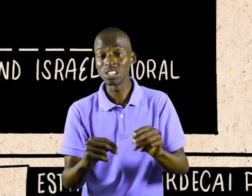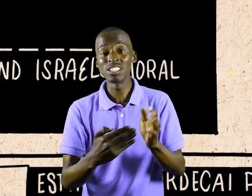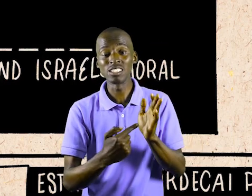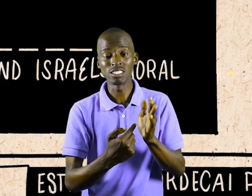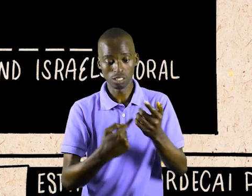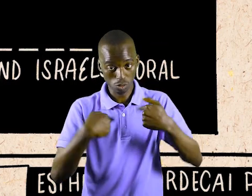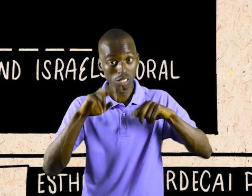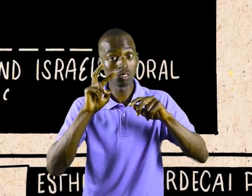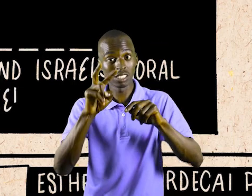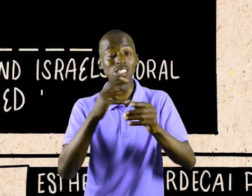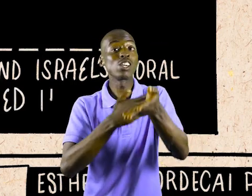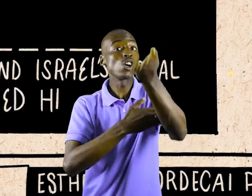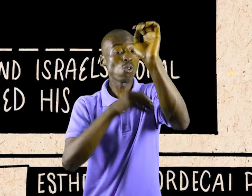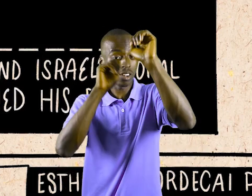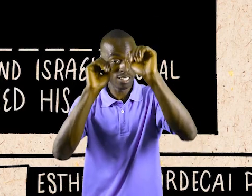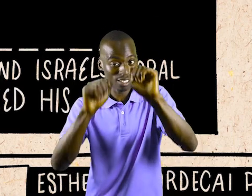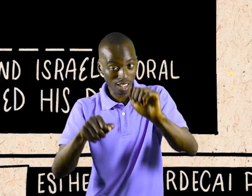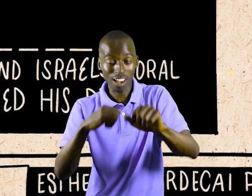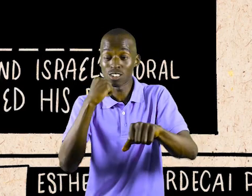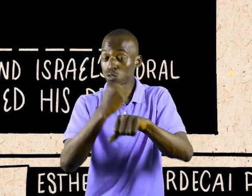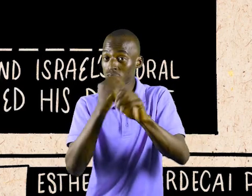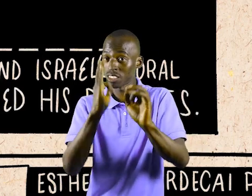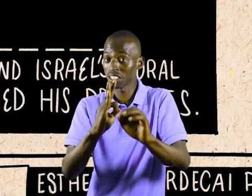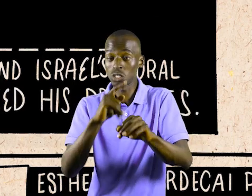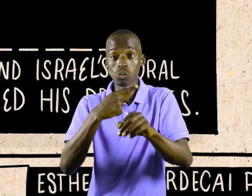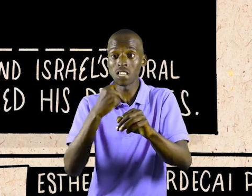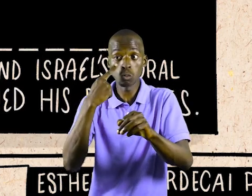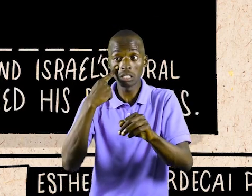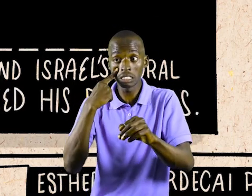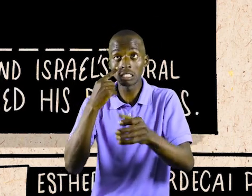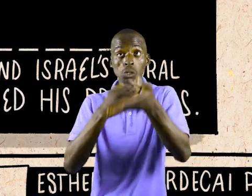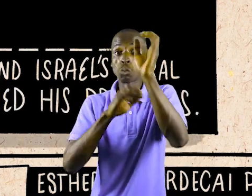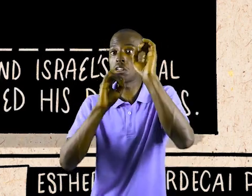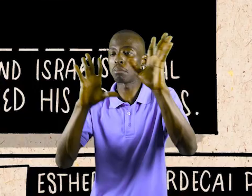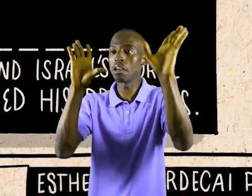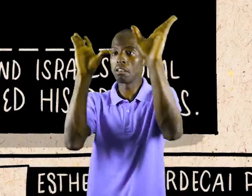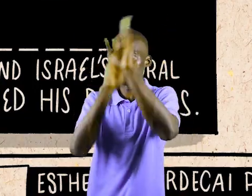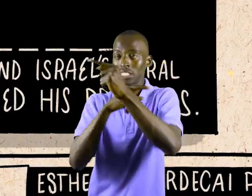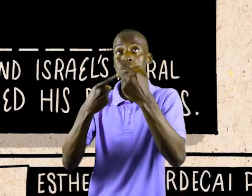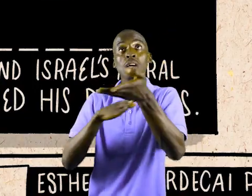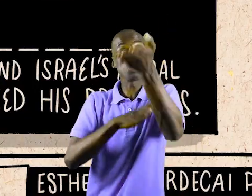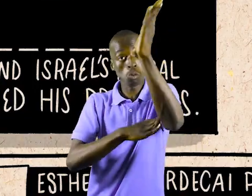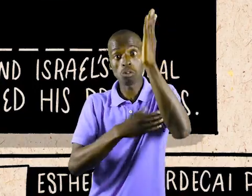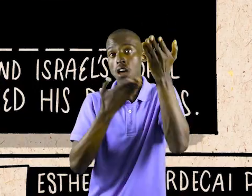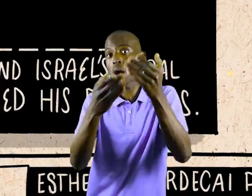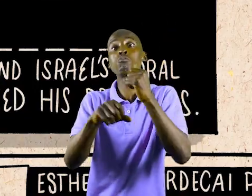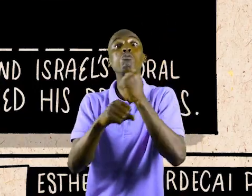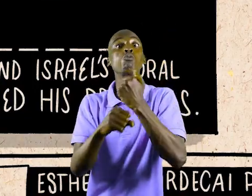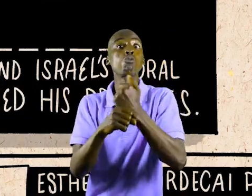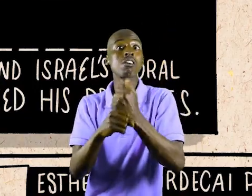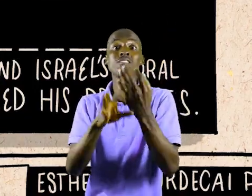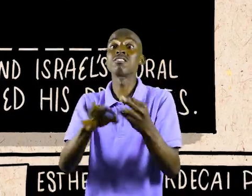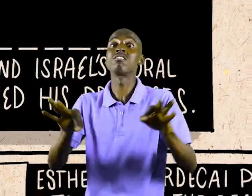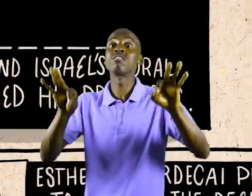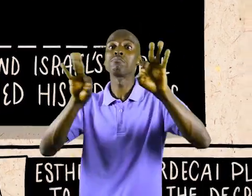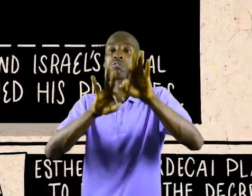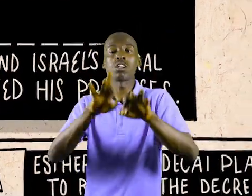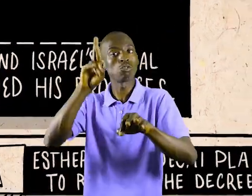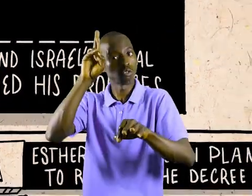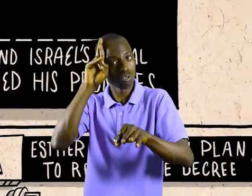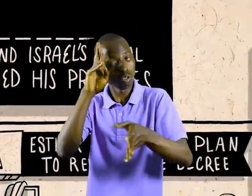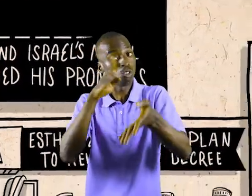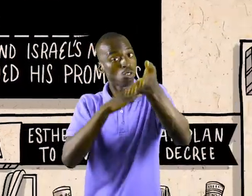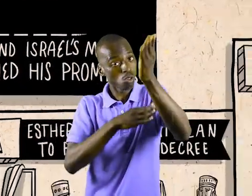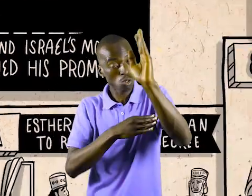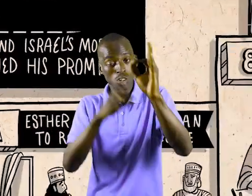us to see that God can and does work in the real mess and moral ambiguity of human history, and he uses